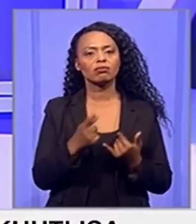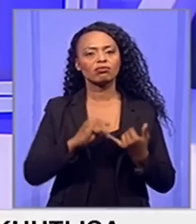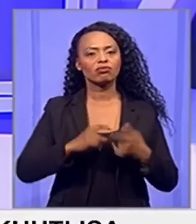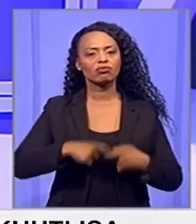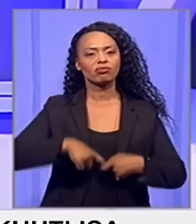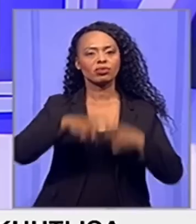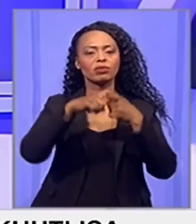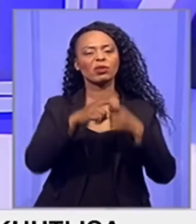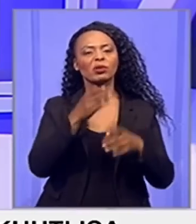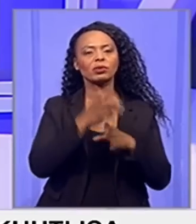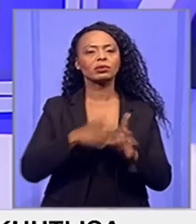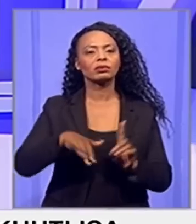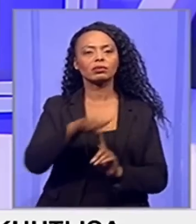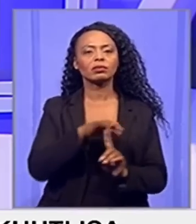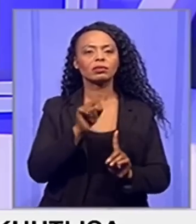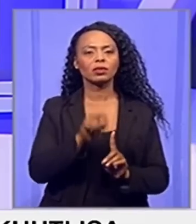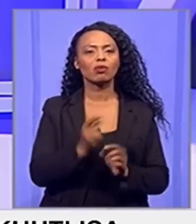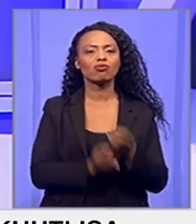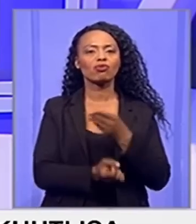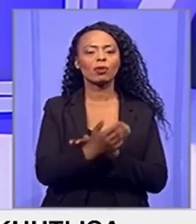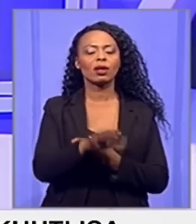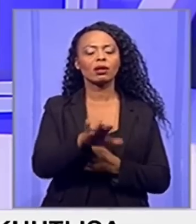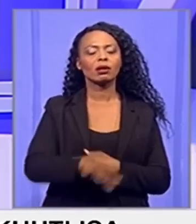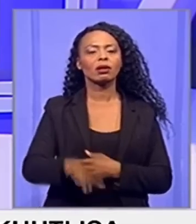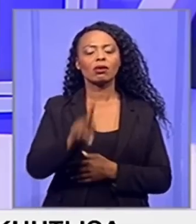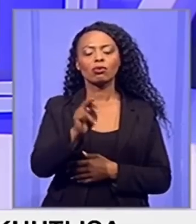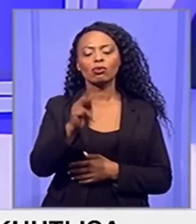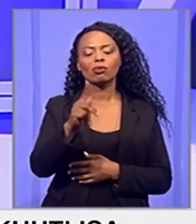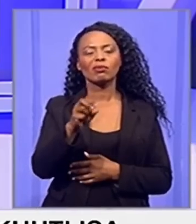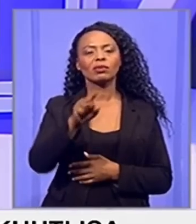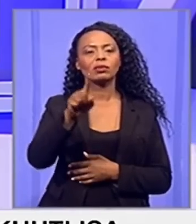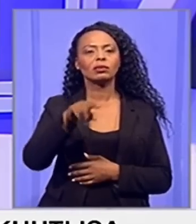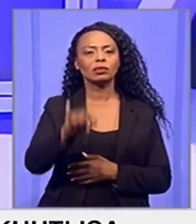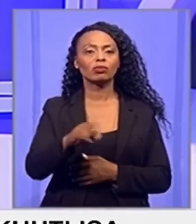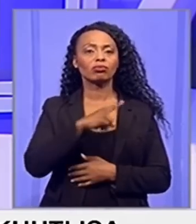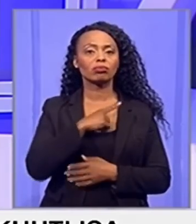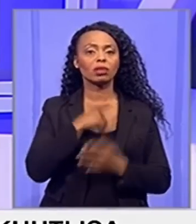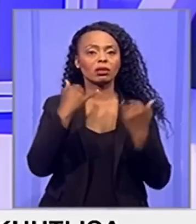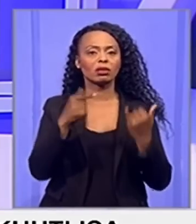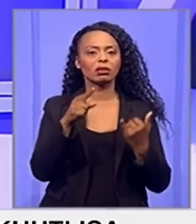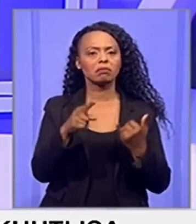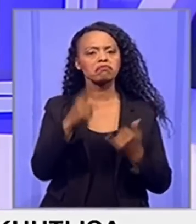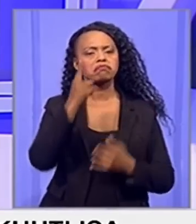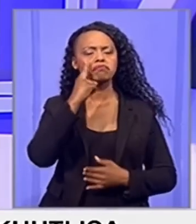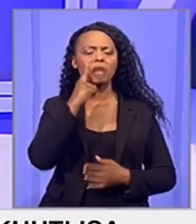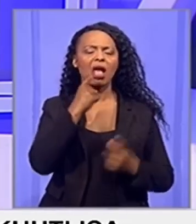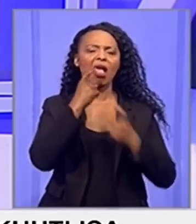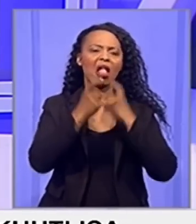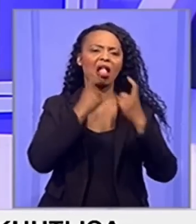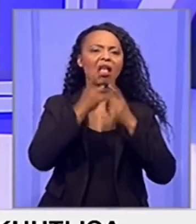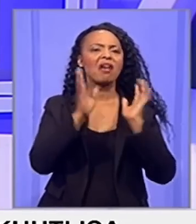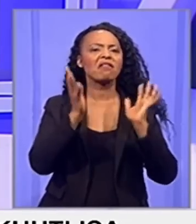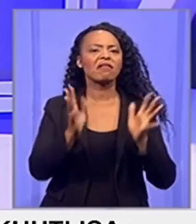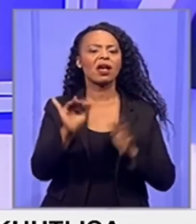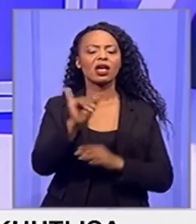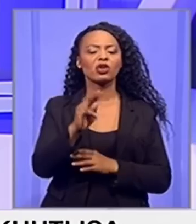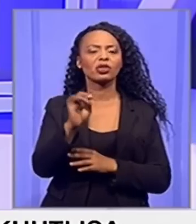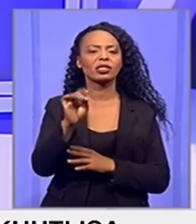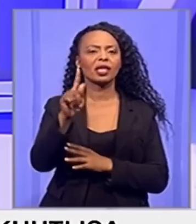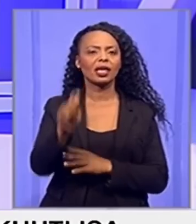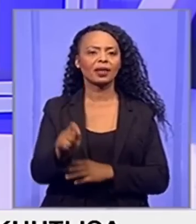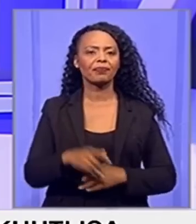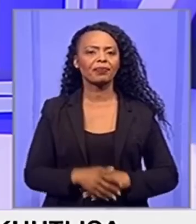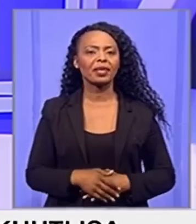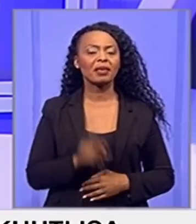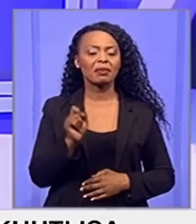wa Selegae wa Nkomazi kwa Mpumalanga. Seno ke morago ga matshwenyego a tlhagisitsweng ke mokgaratlhi Innocent Madonsela